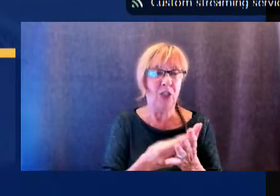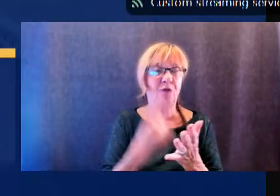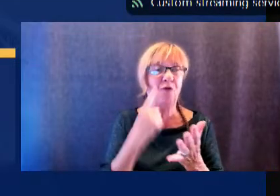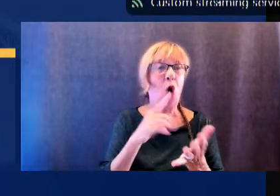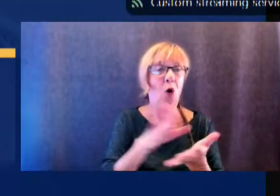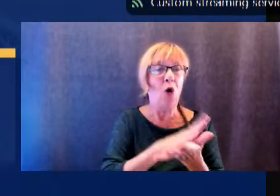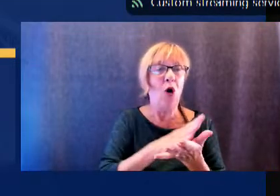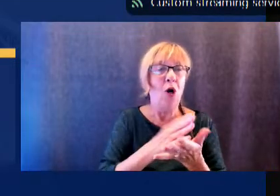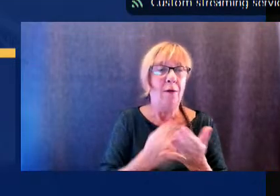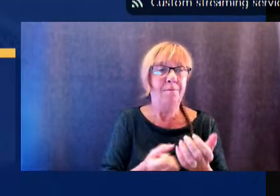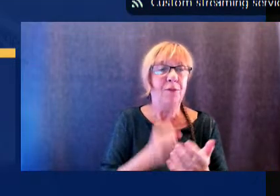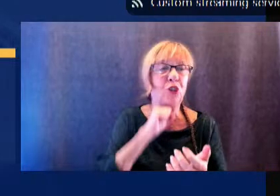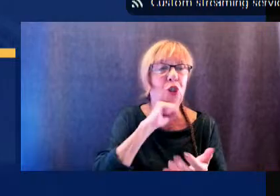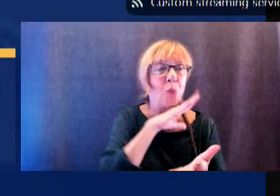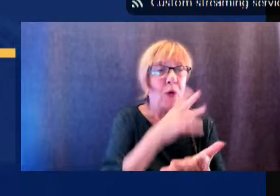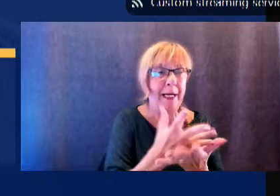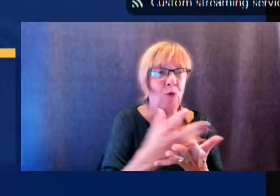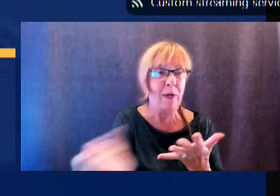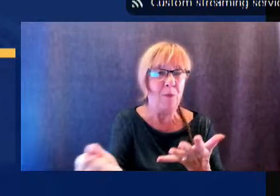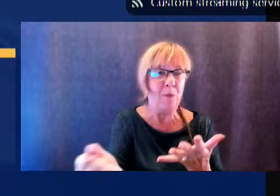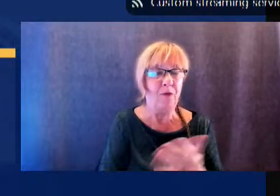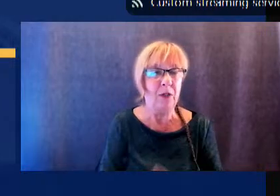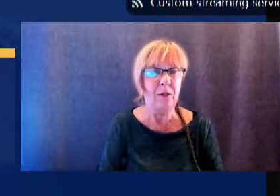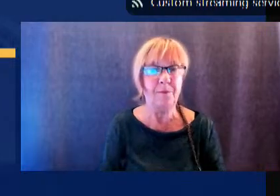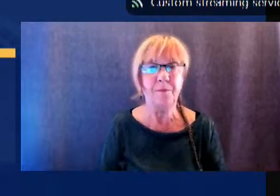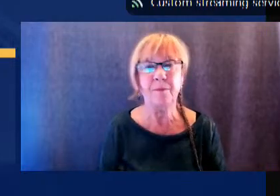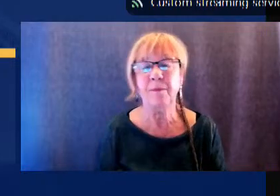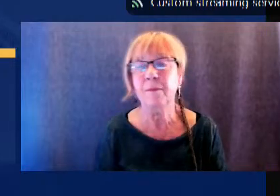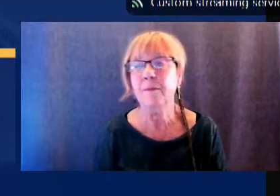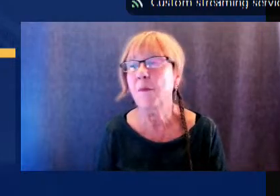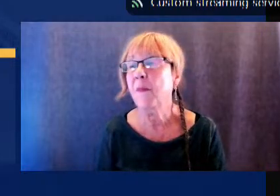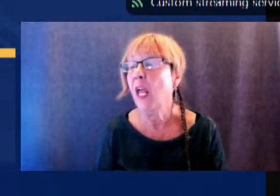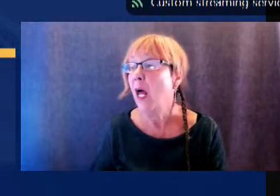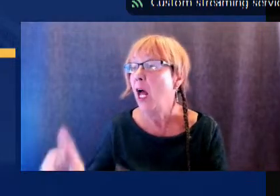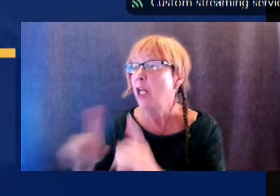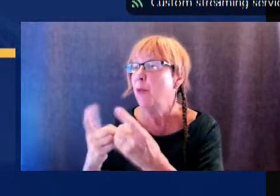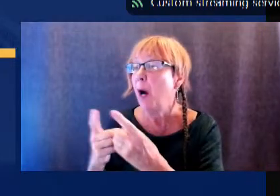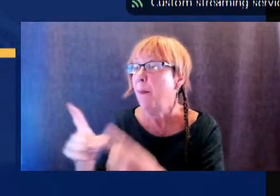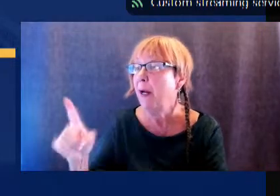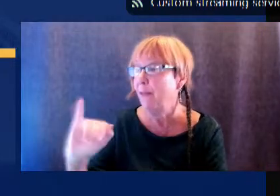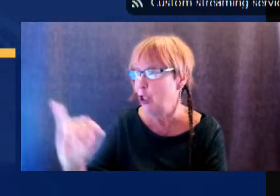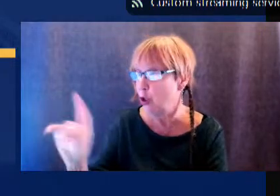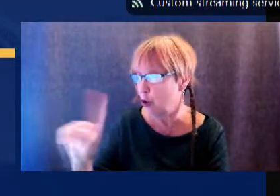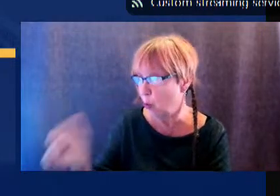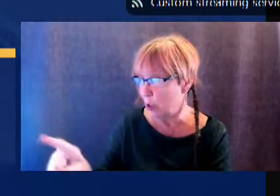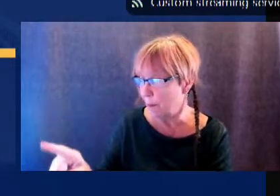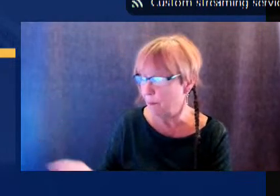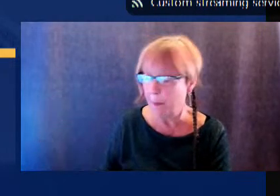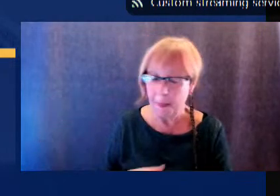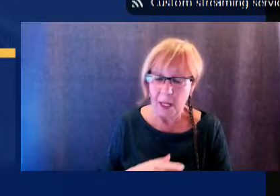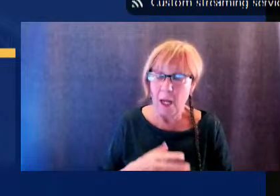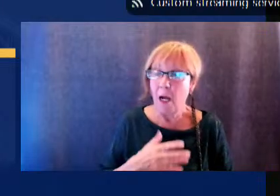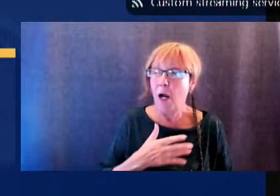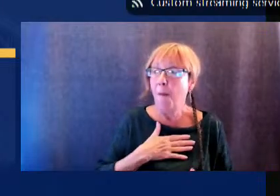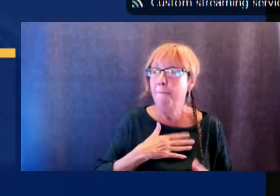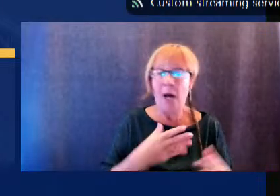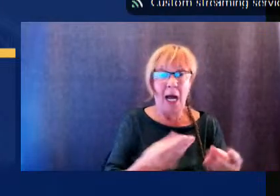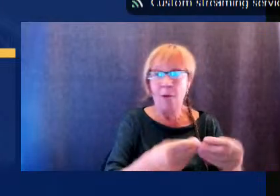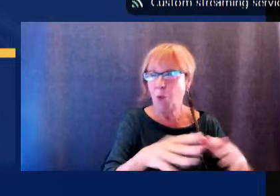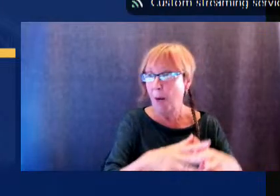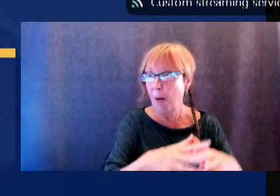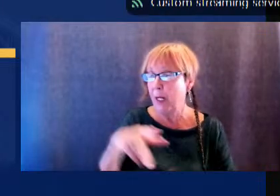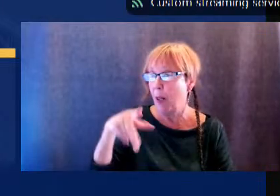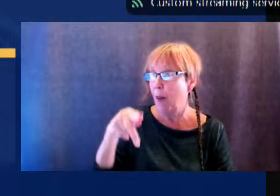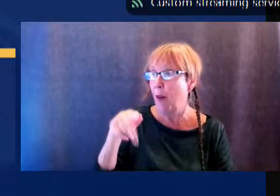Thank you. And our next question is for Rob with the Department of Insurance. The premium on my destroyed property has